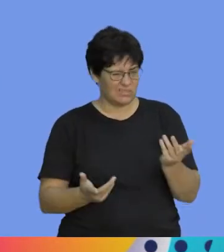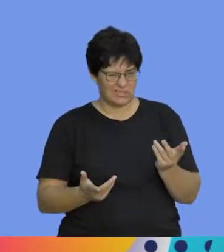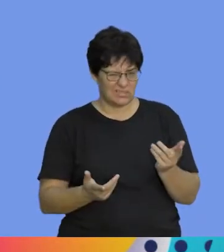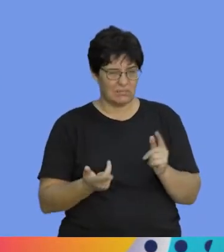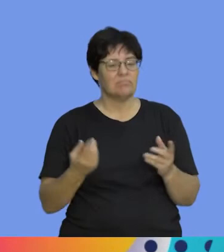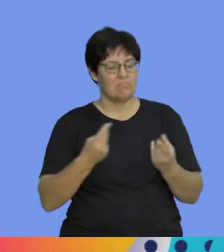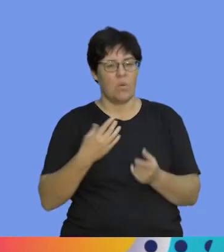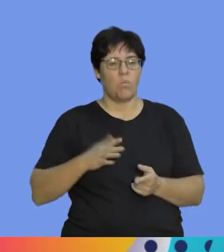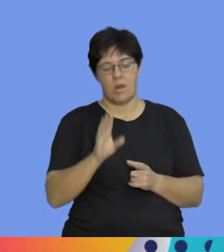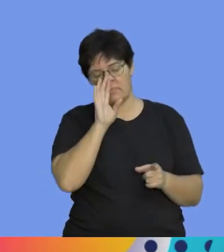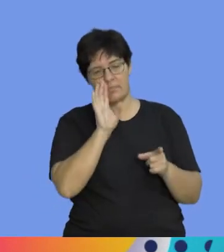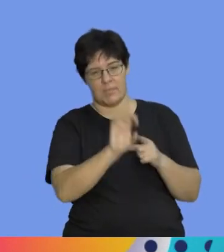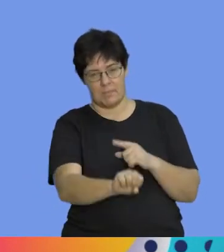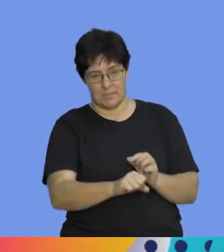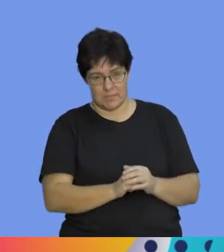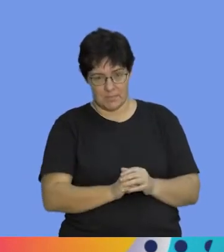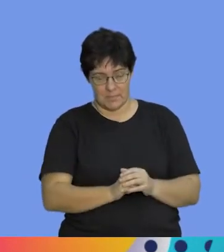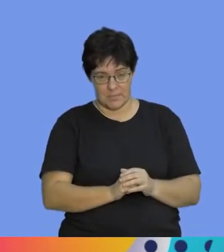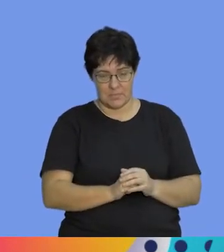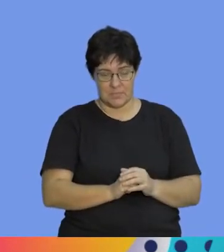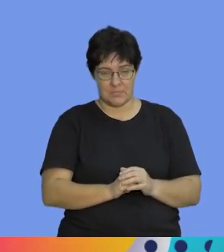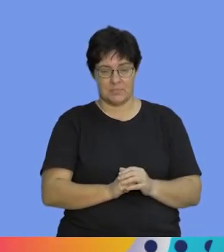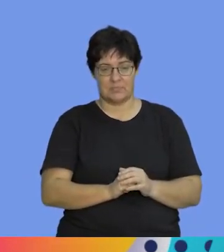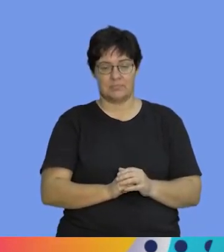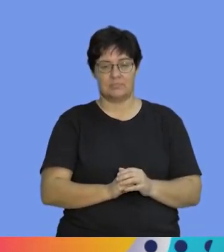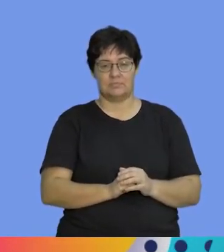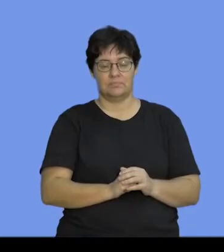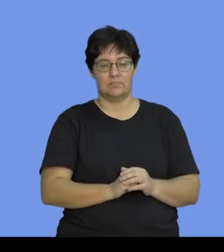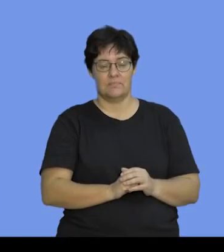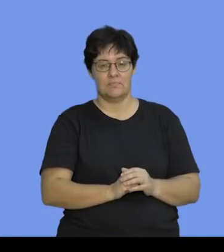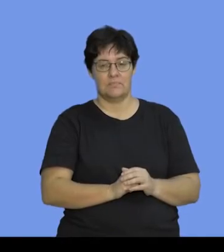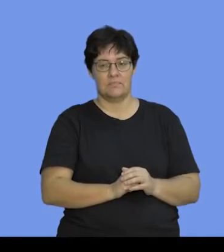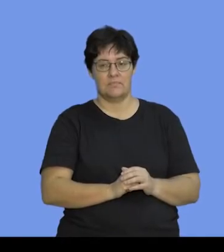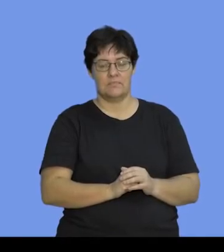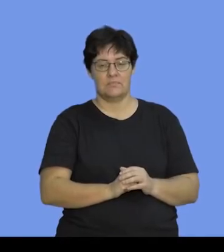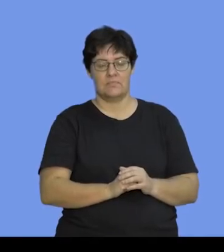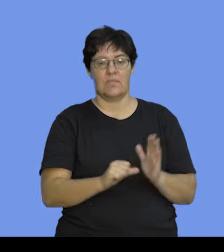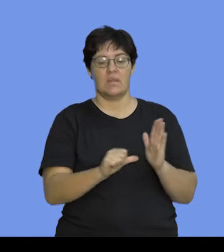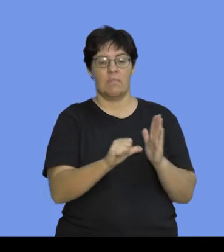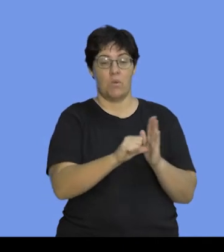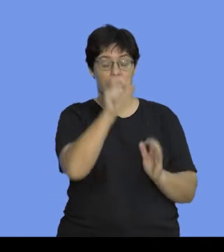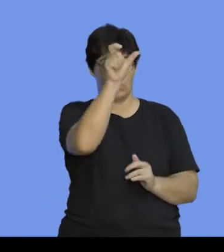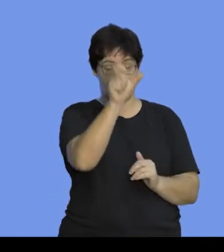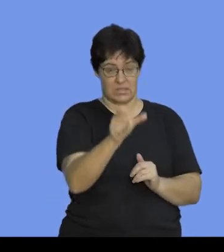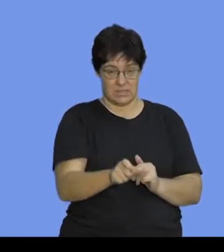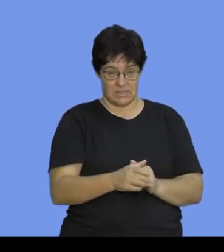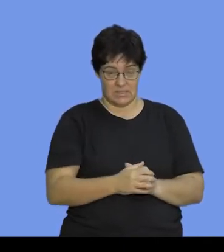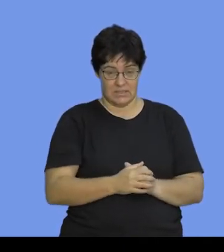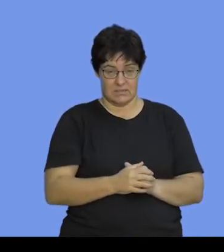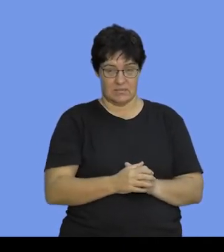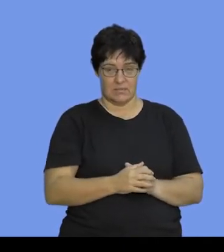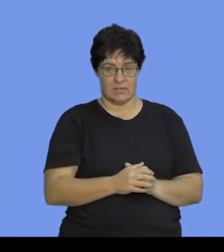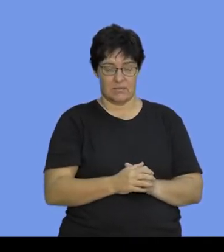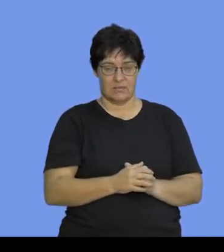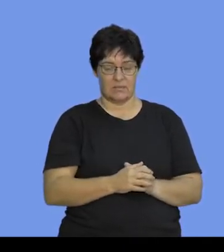things that we want to actually discover by the end of this session, right? Okay, so what are some of the key words that we will